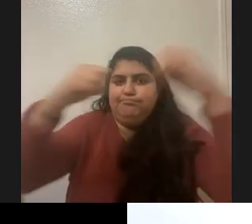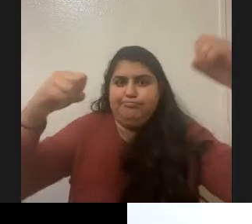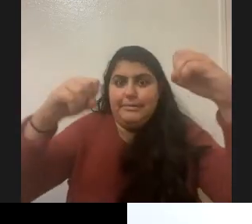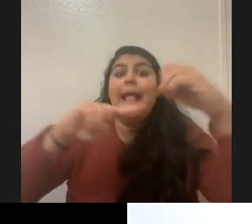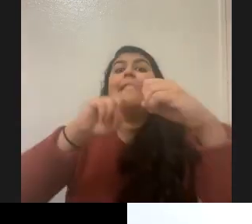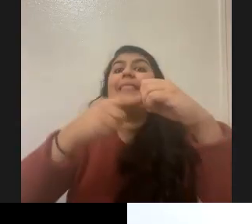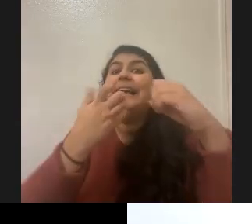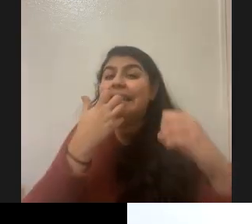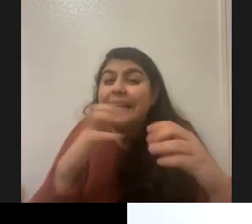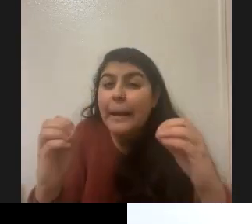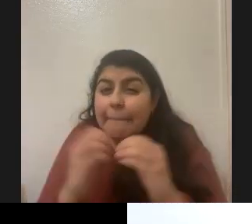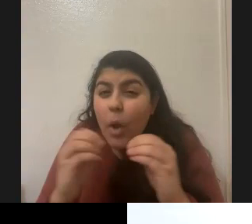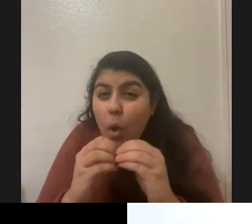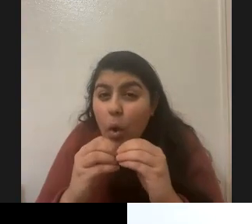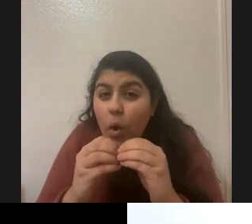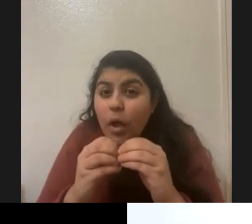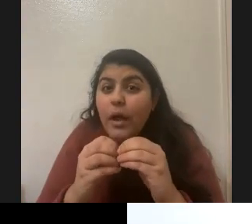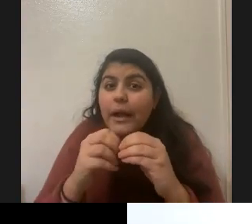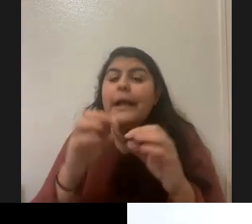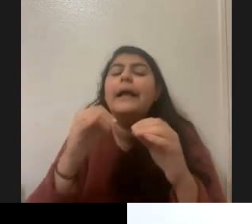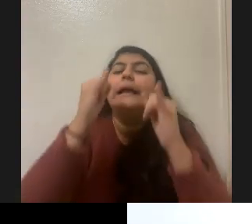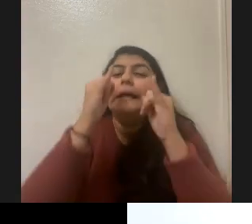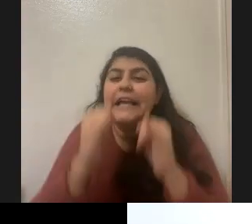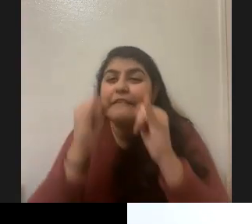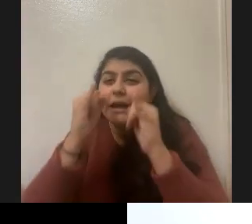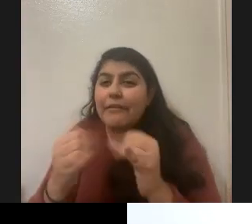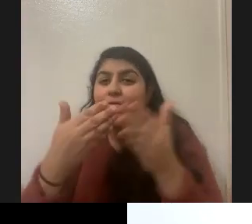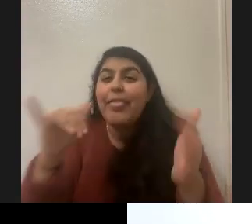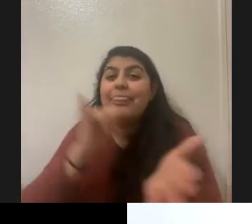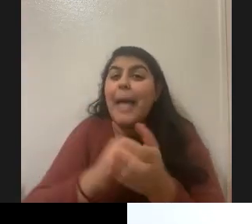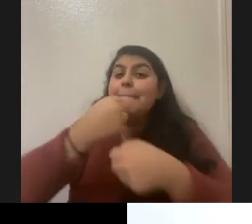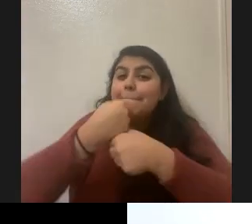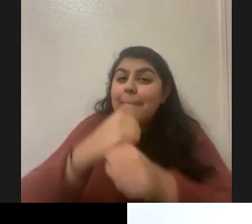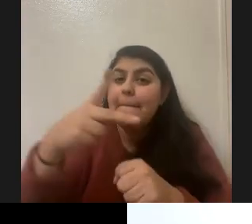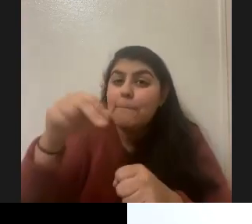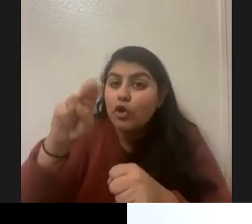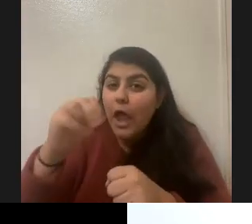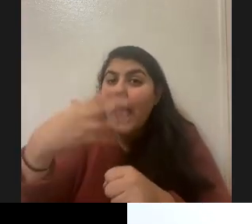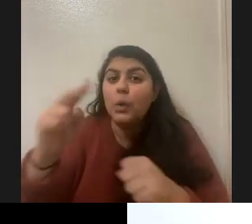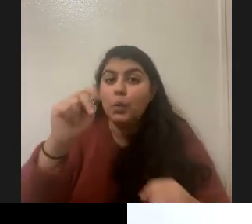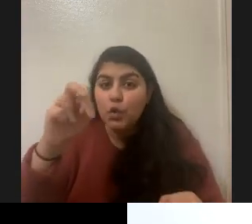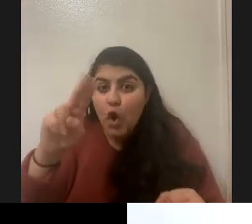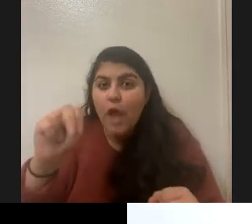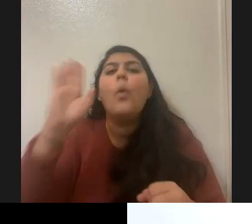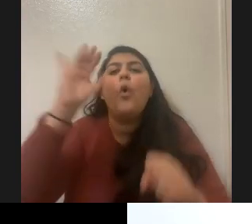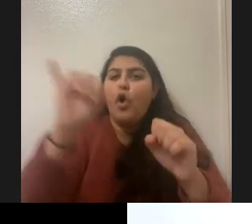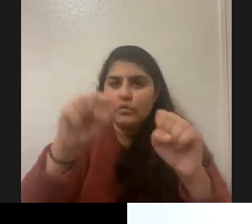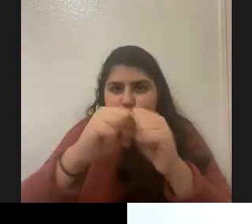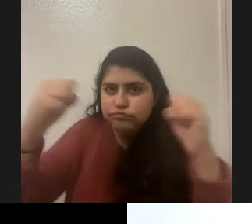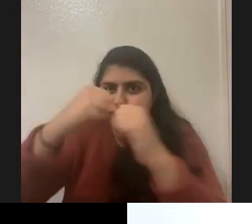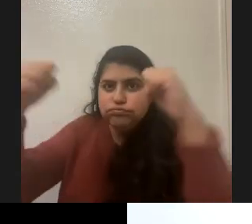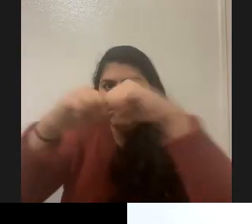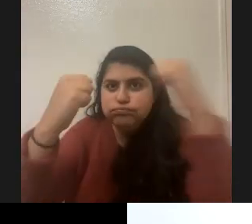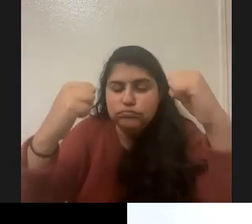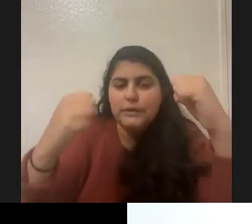that even more, the individual things that make up a proton and a neutron will also break apart. And those